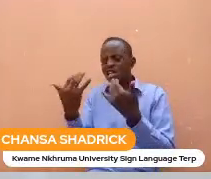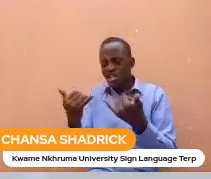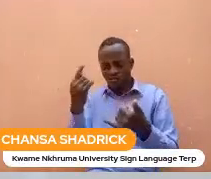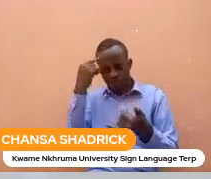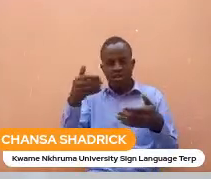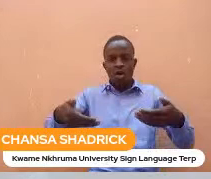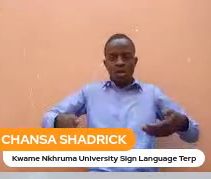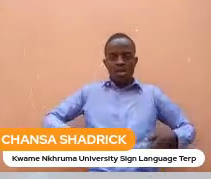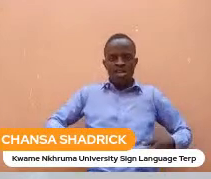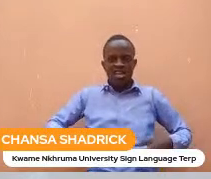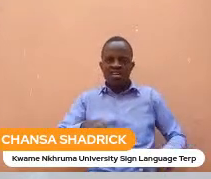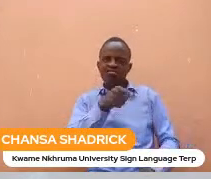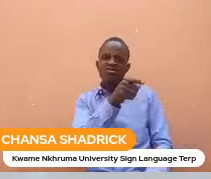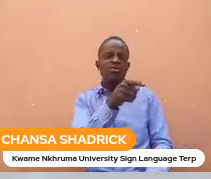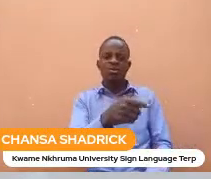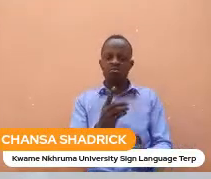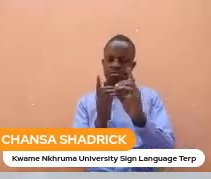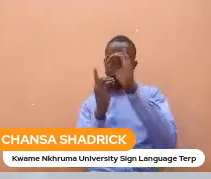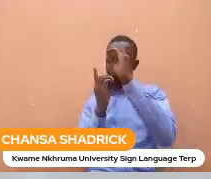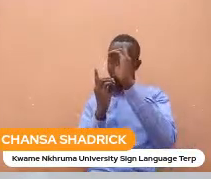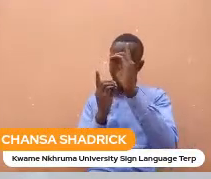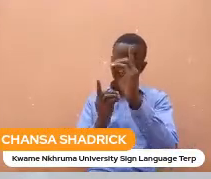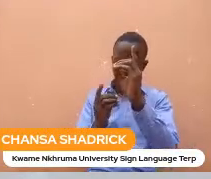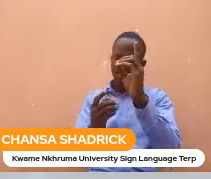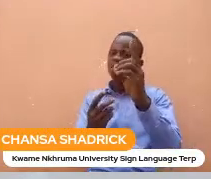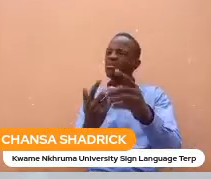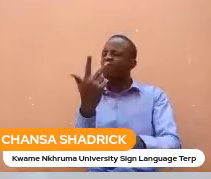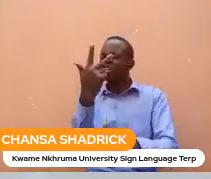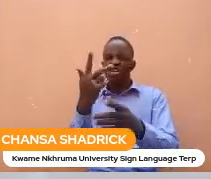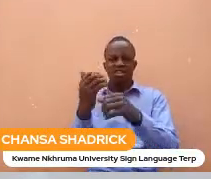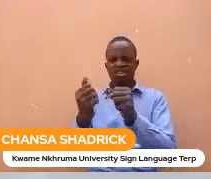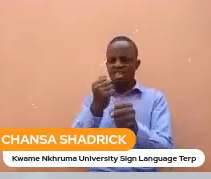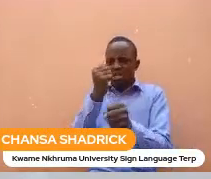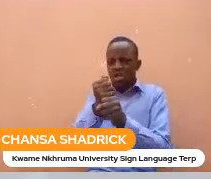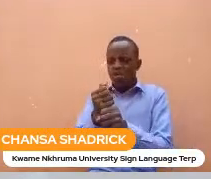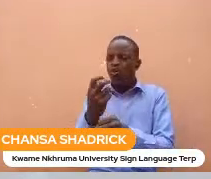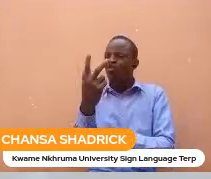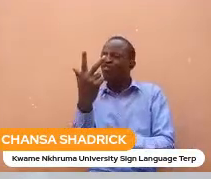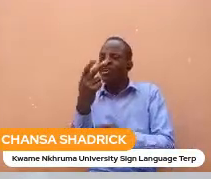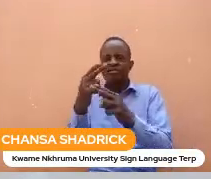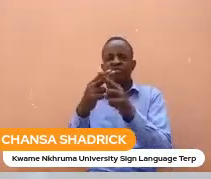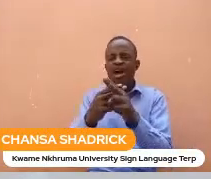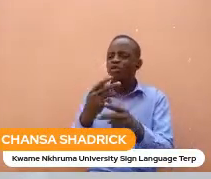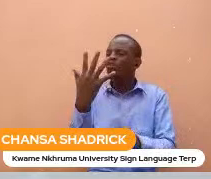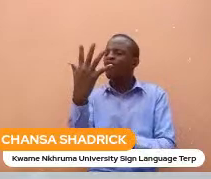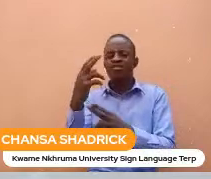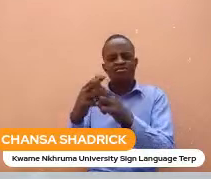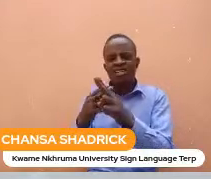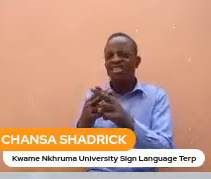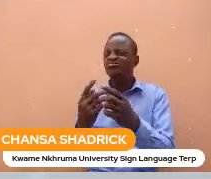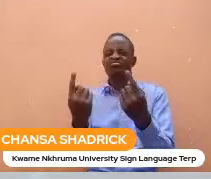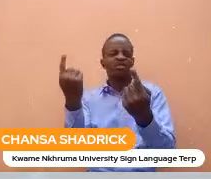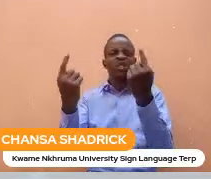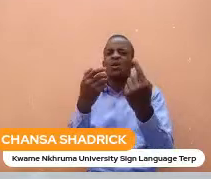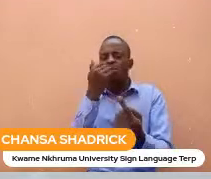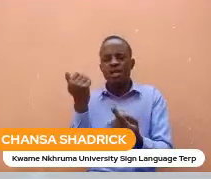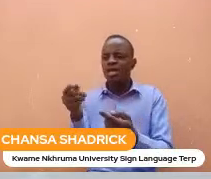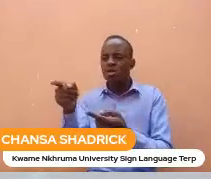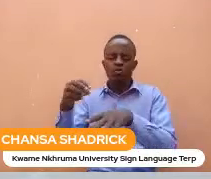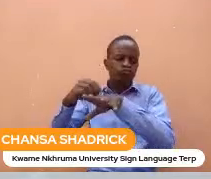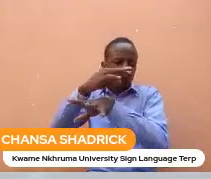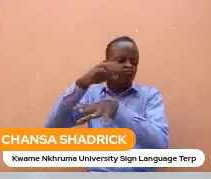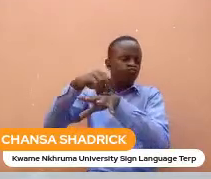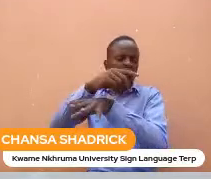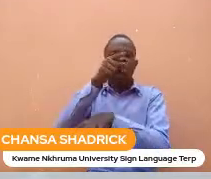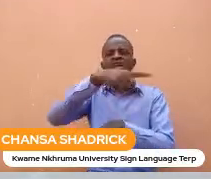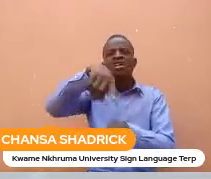to, decide, should I go for the 3 years, the 5 years, the 3 months, the 5 months, and all of those things. What are some of the tips that you can give to